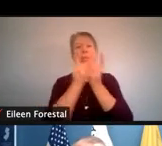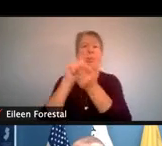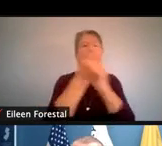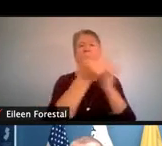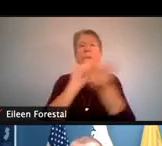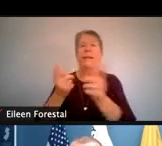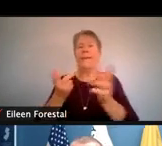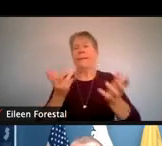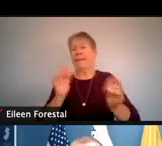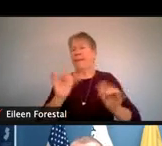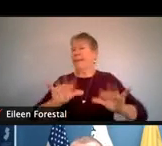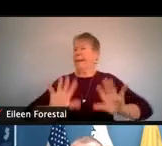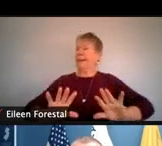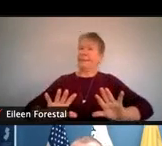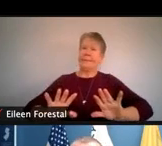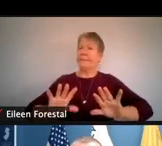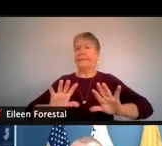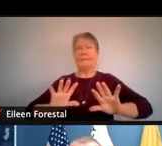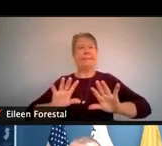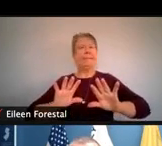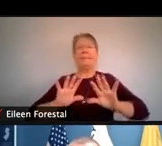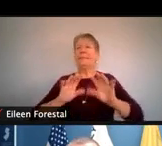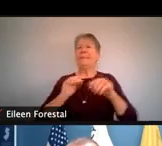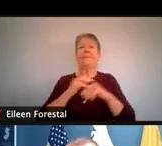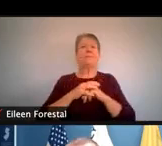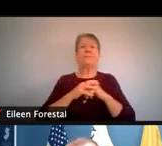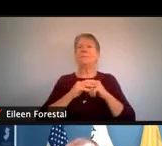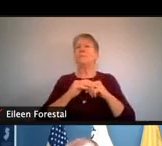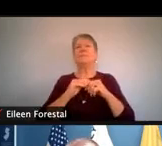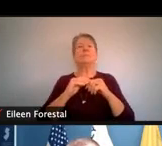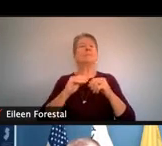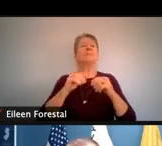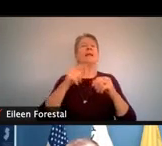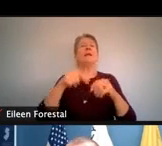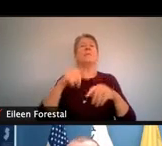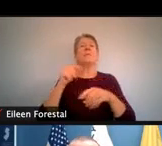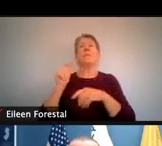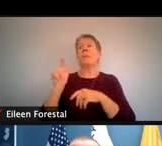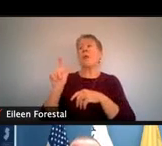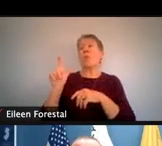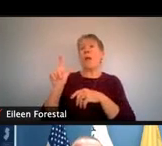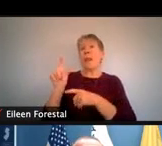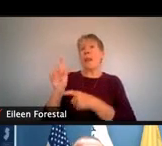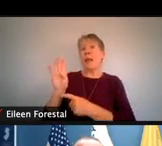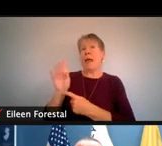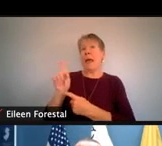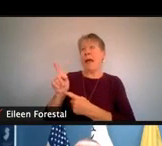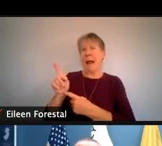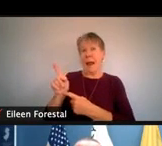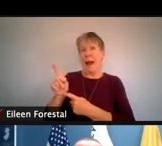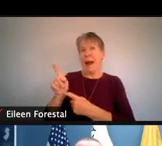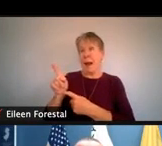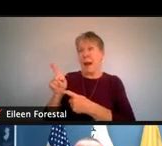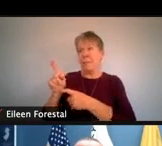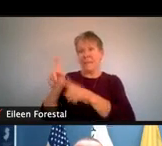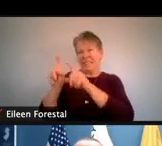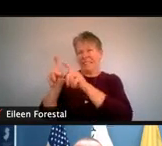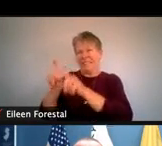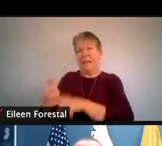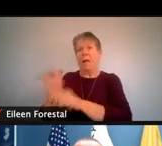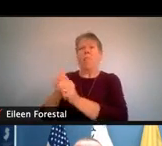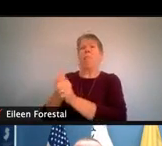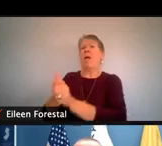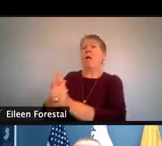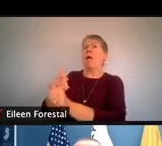up at one of the major labs. But overall, the increases in cases are the relaxation of safeguarding, probably